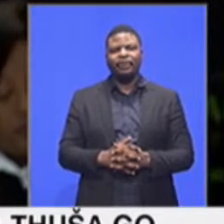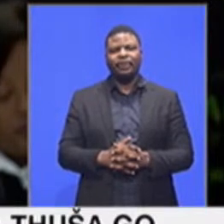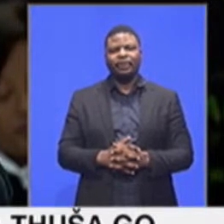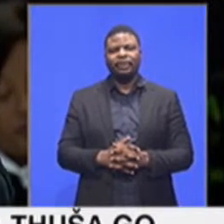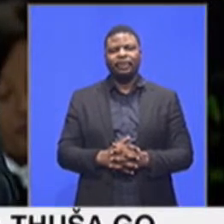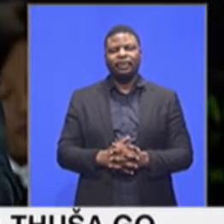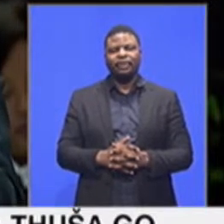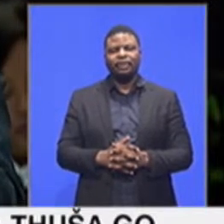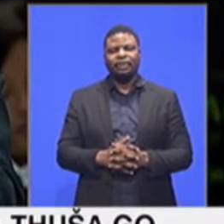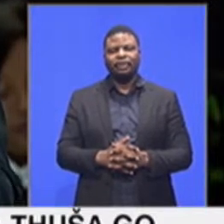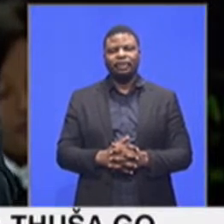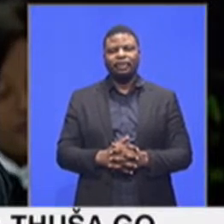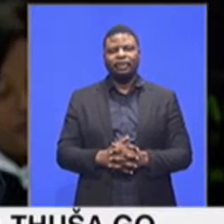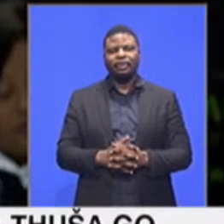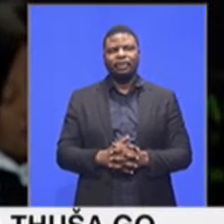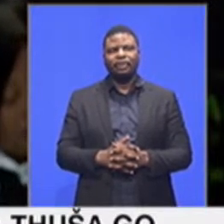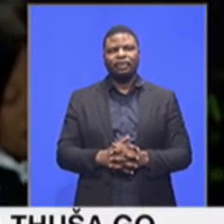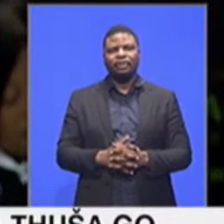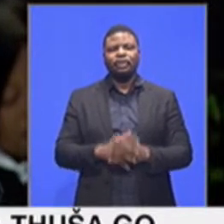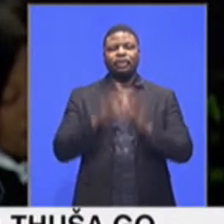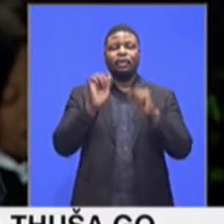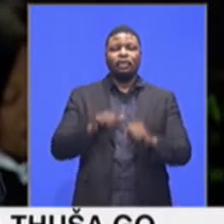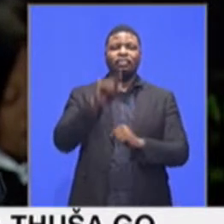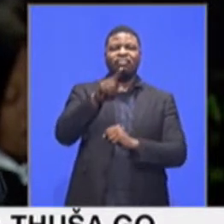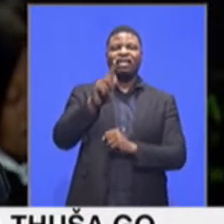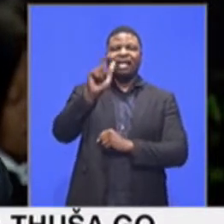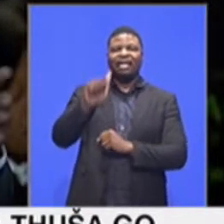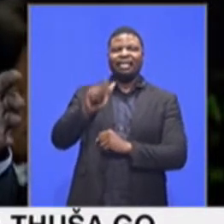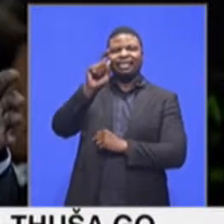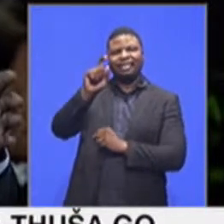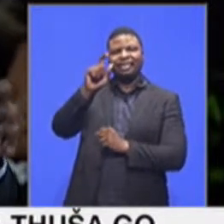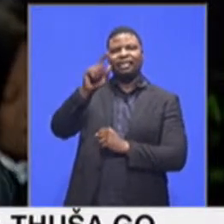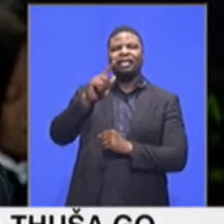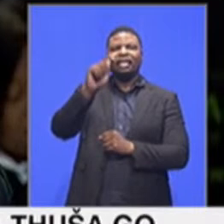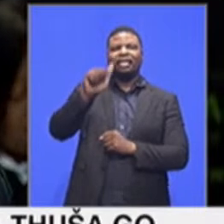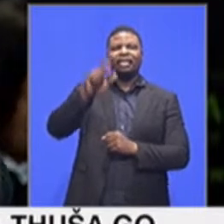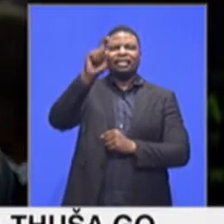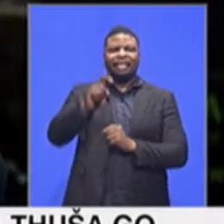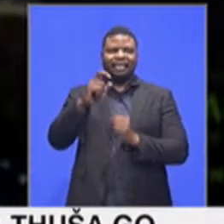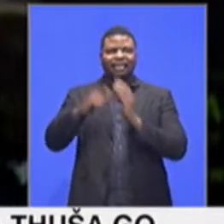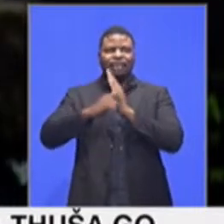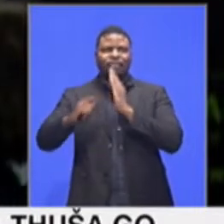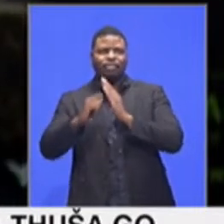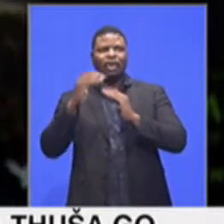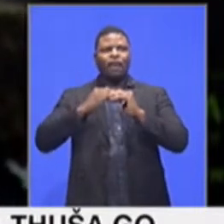There are major tax proposals in this budget. I can see everybody is happy.